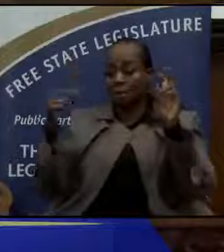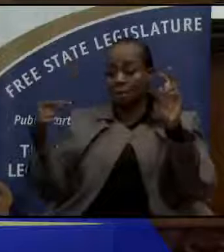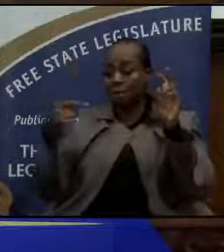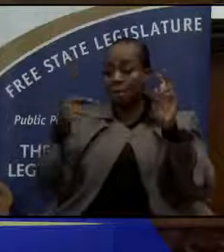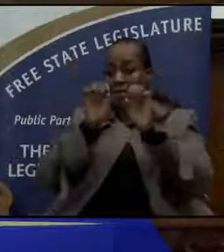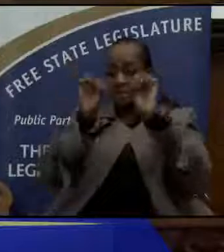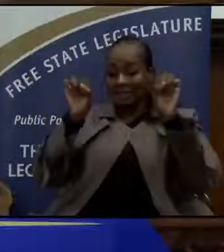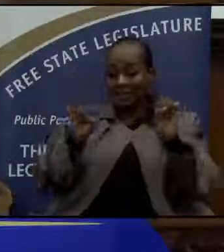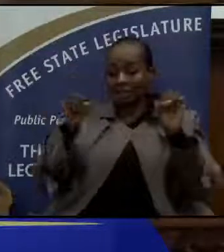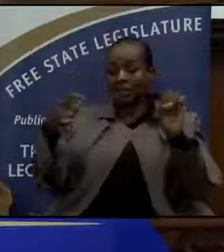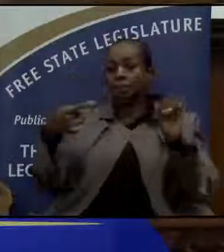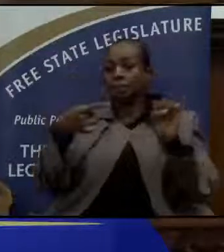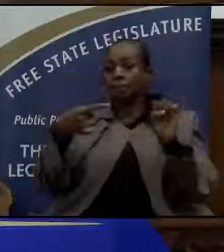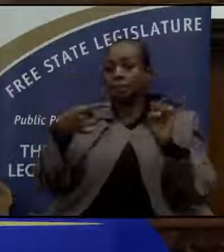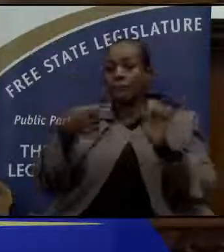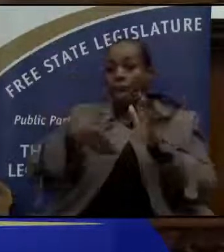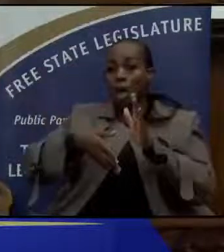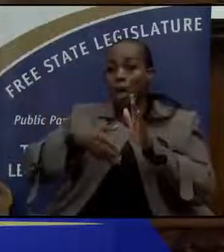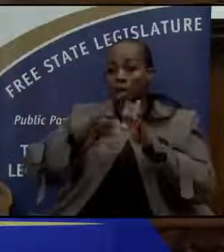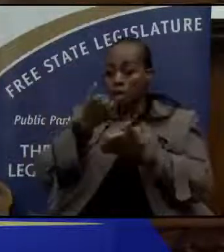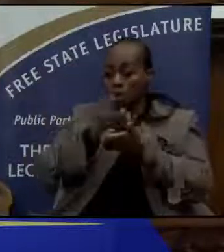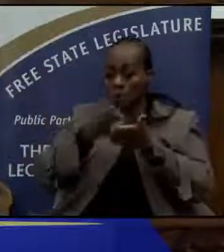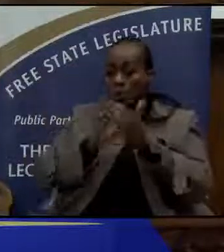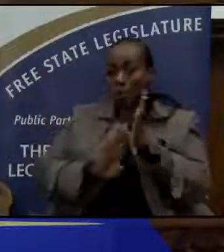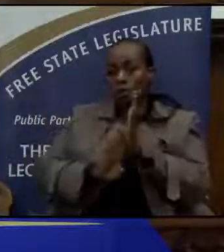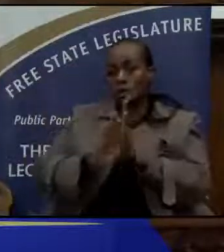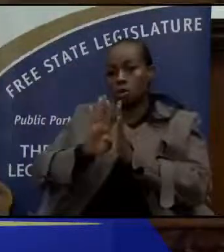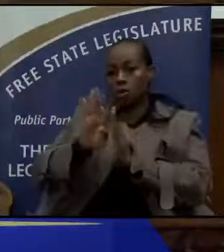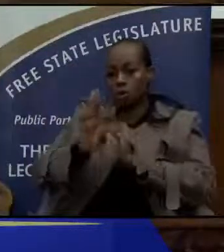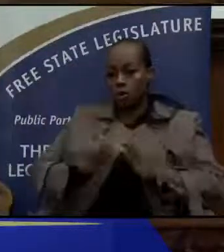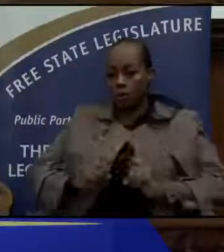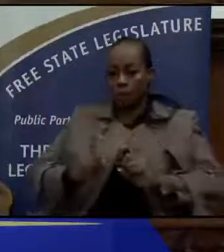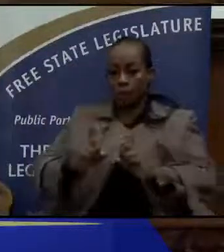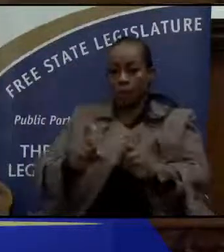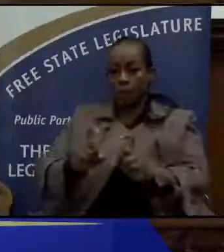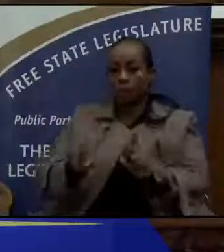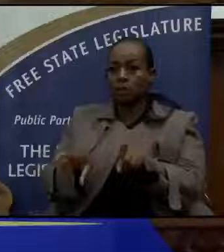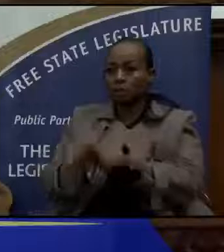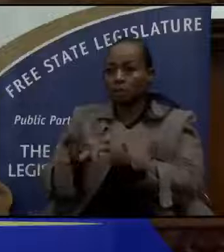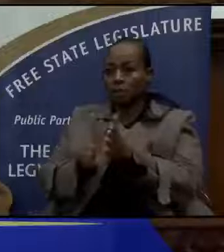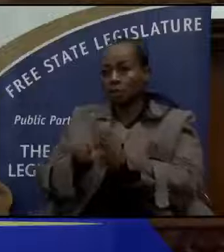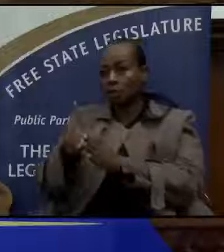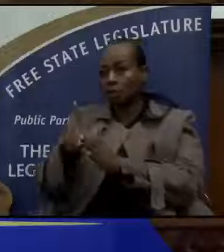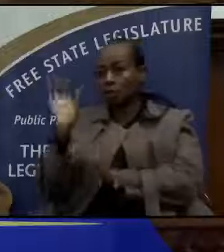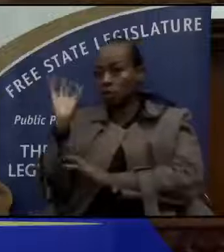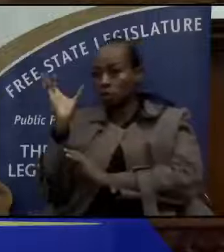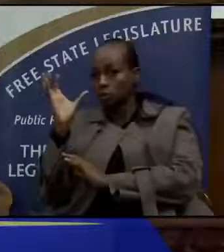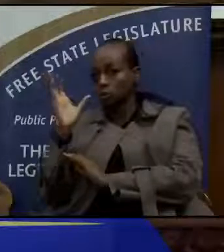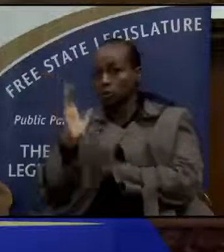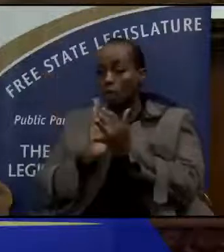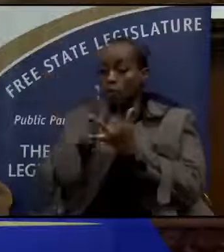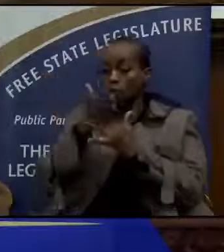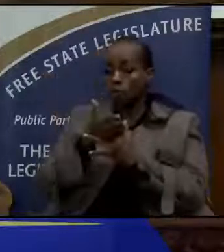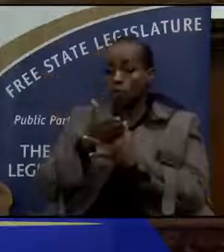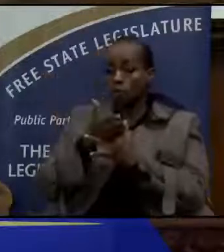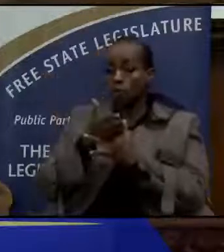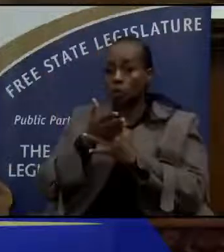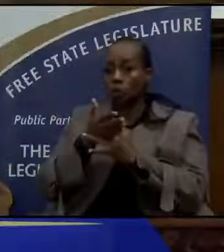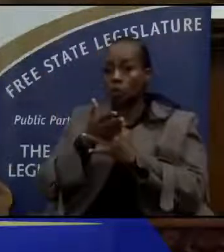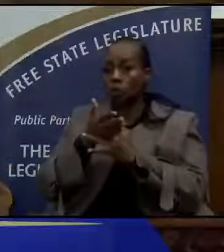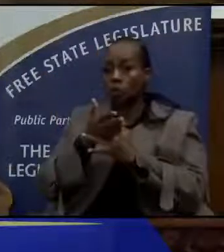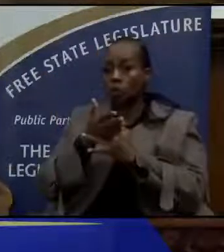this system is accelerating economic growth and development of the Free State through innovative